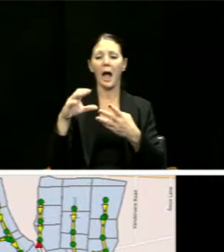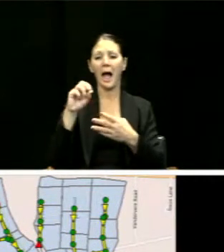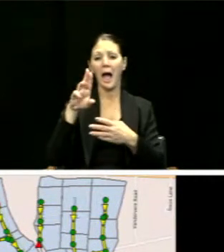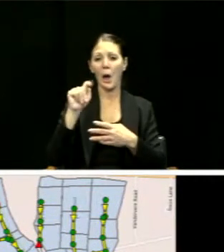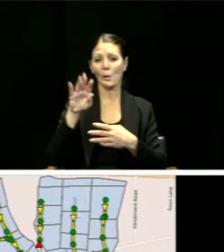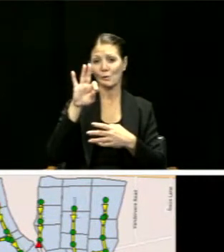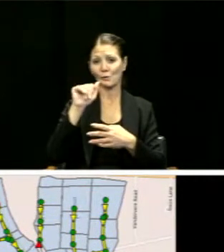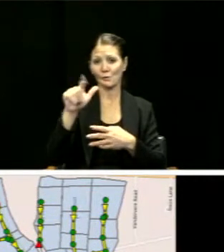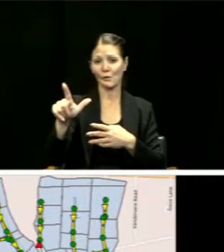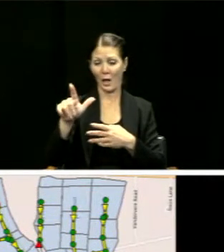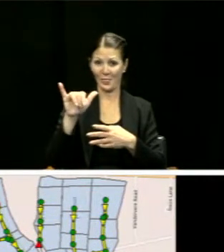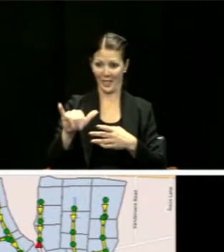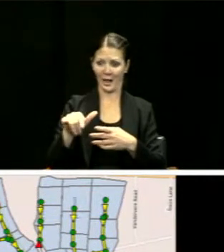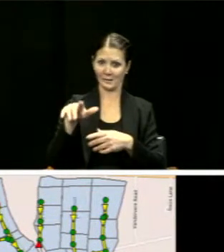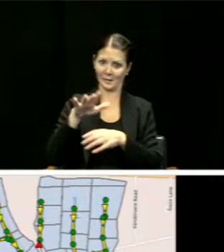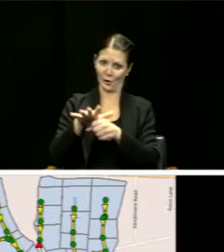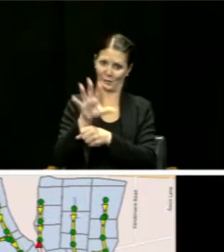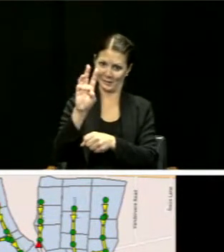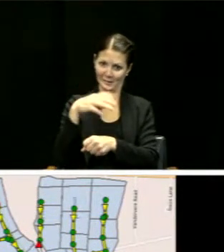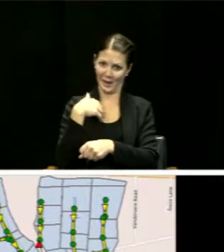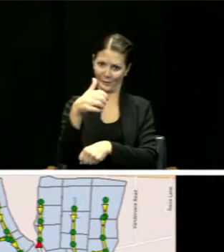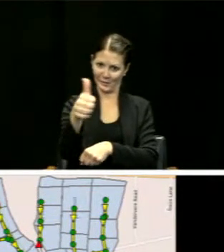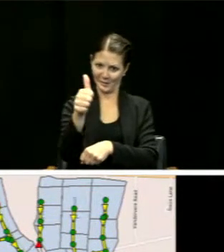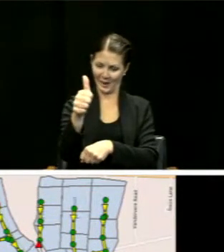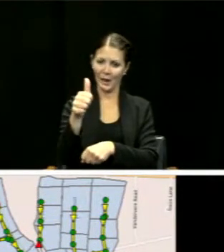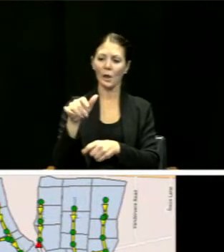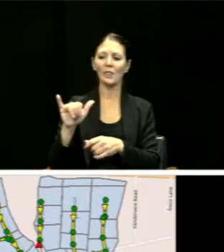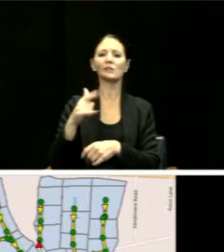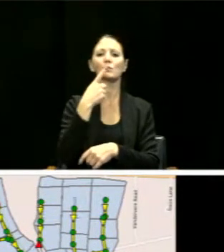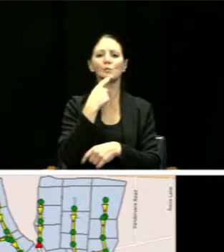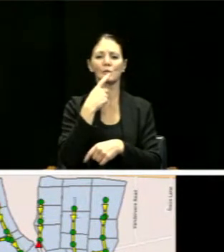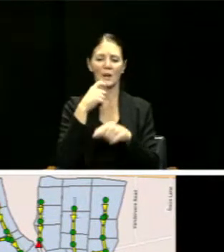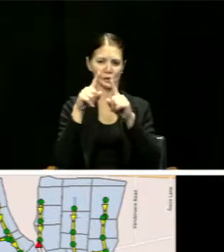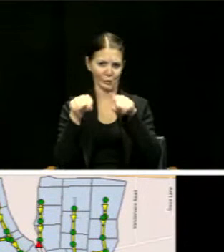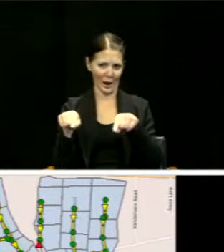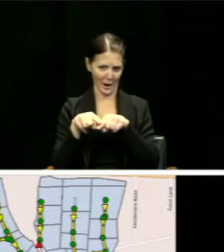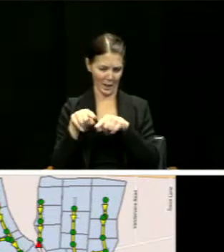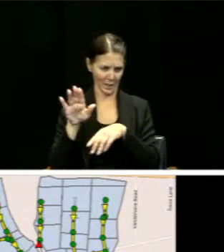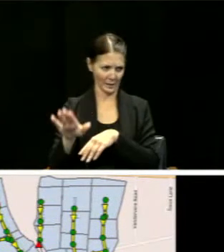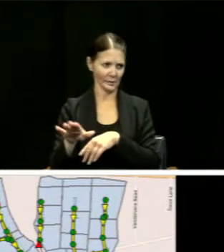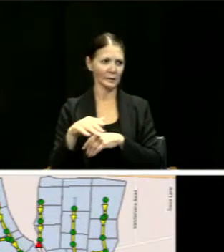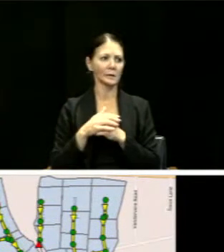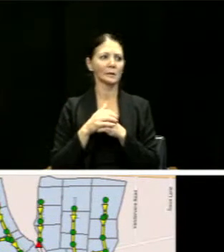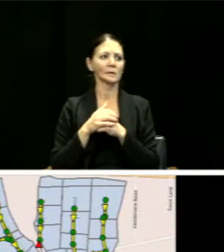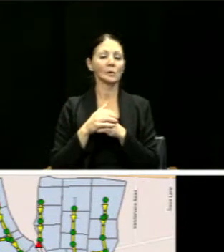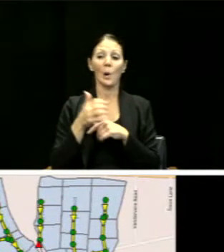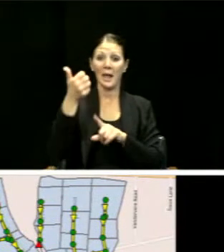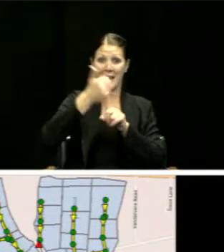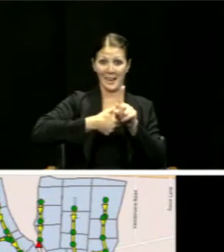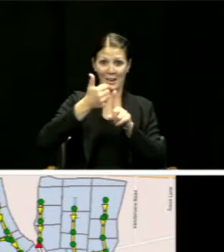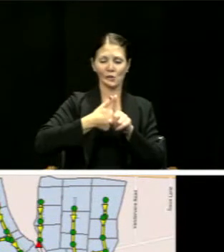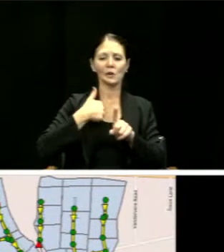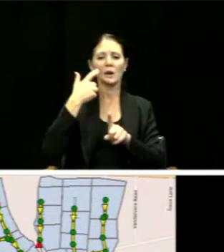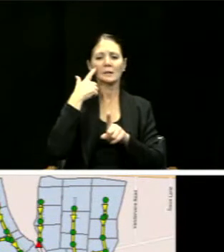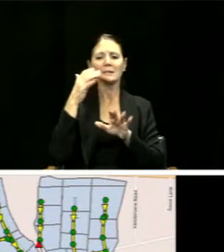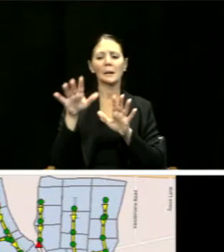outfalls that discharge to Trout Brook. Those are the red triangles. So for each of the areas, I picked